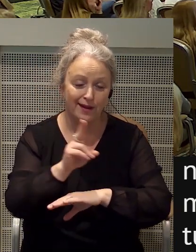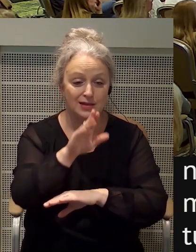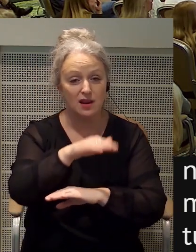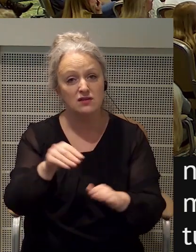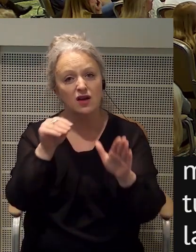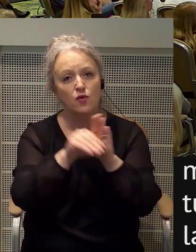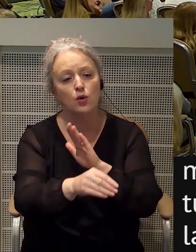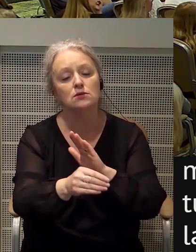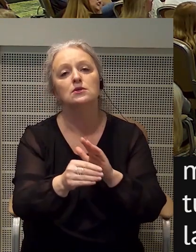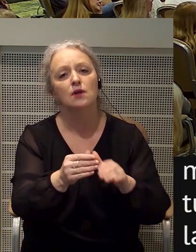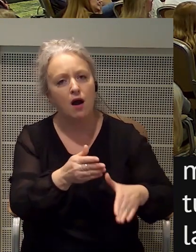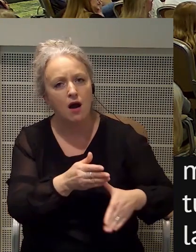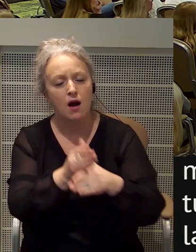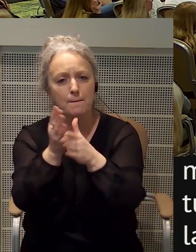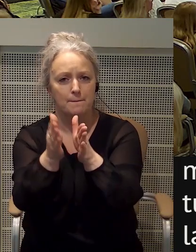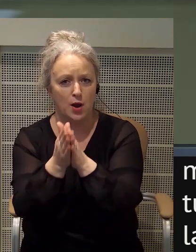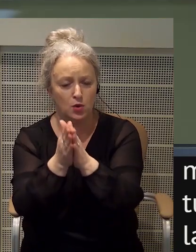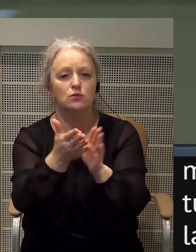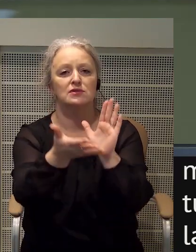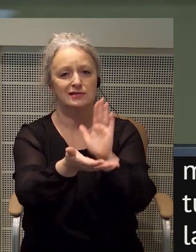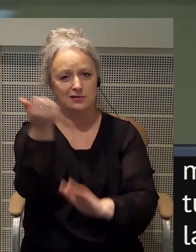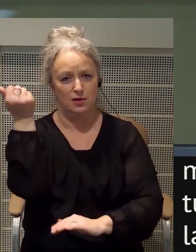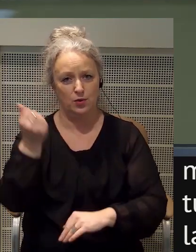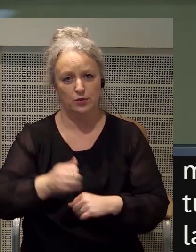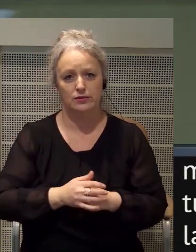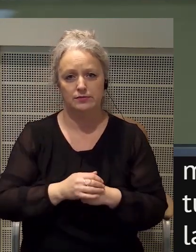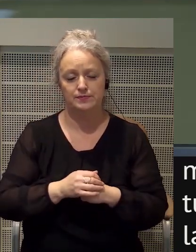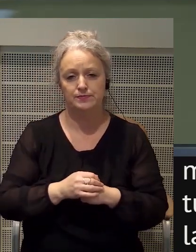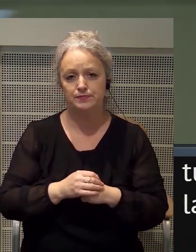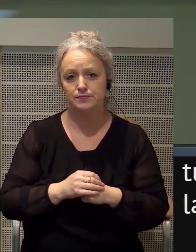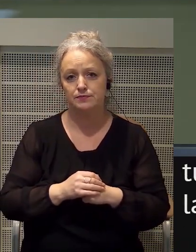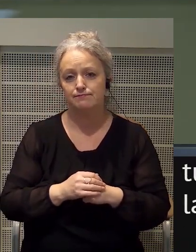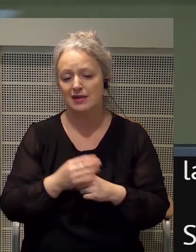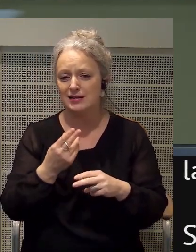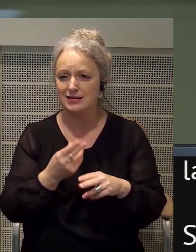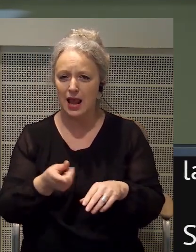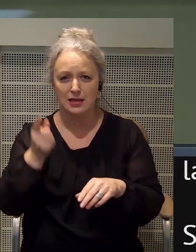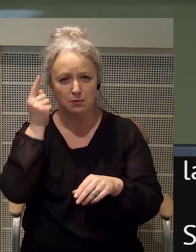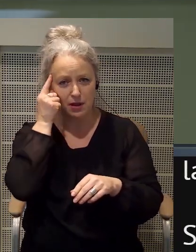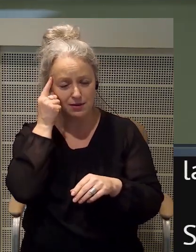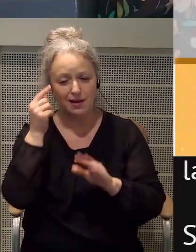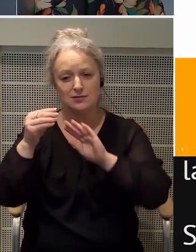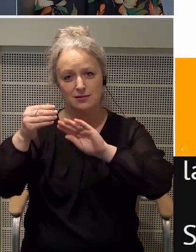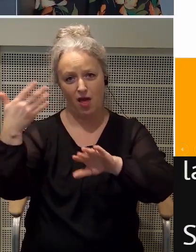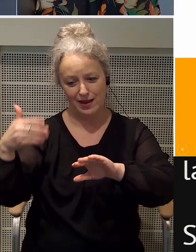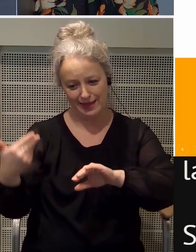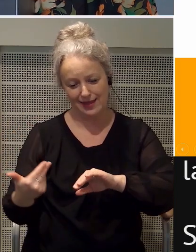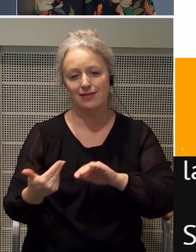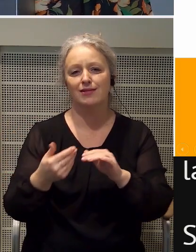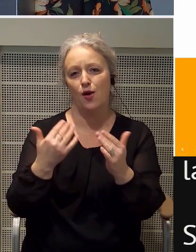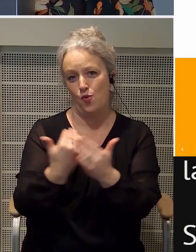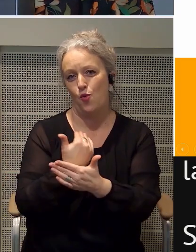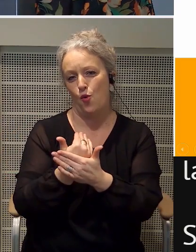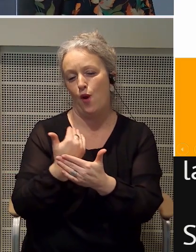more children and youngsters who have asked for our foundation's help and have received